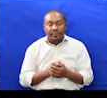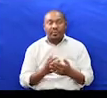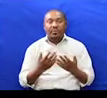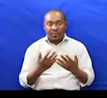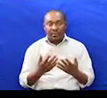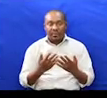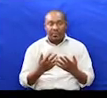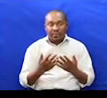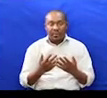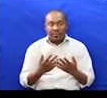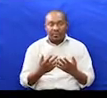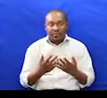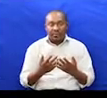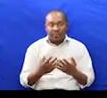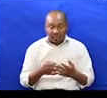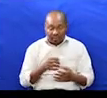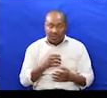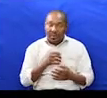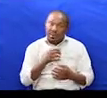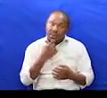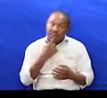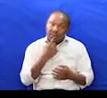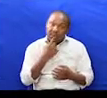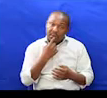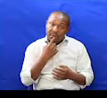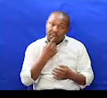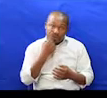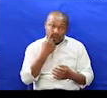so that the atom is not